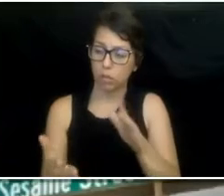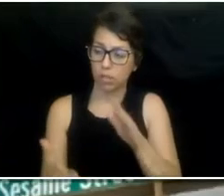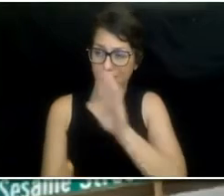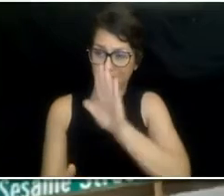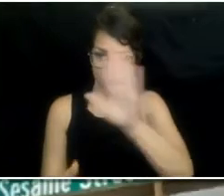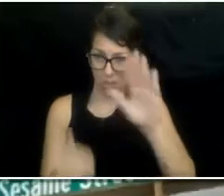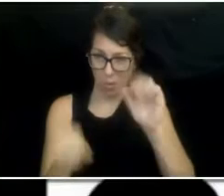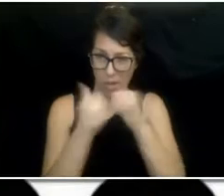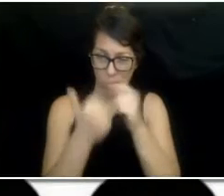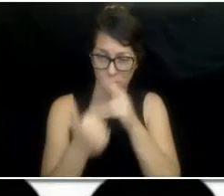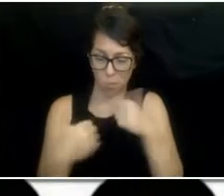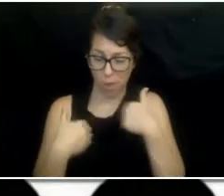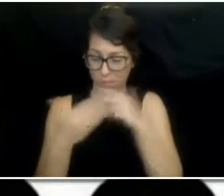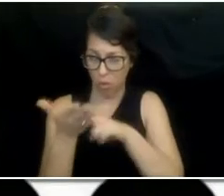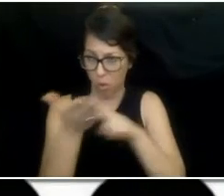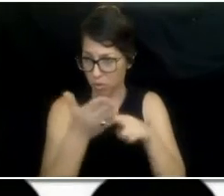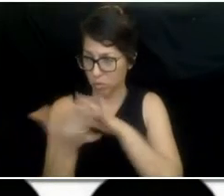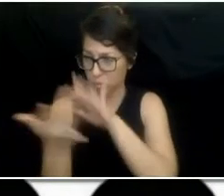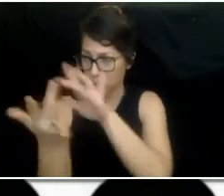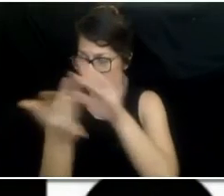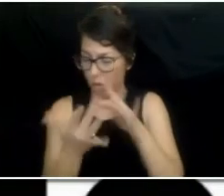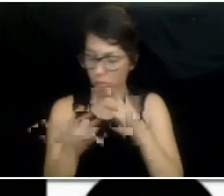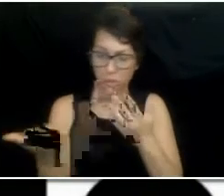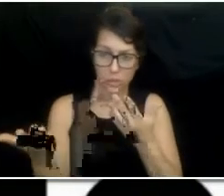cumbo time starts